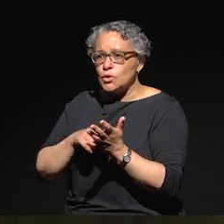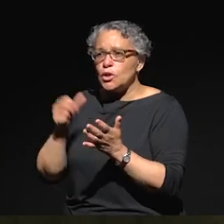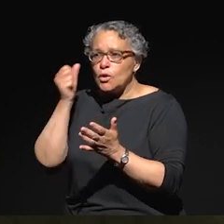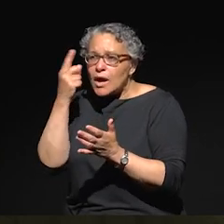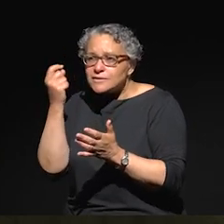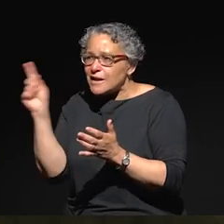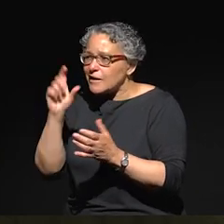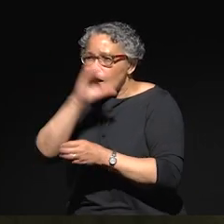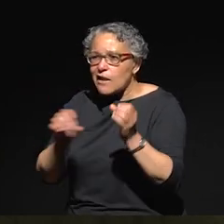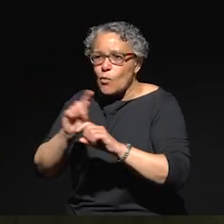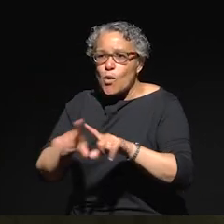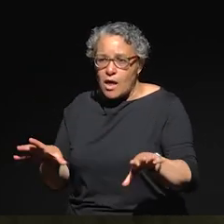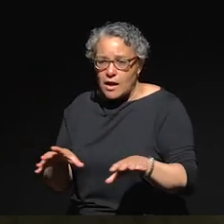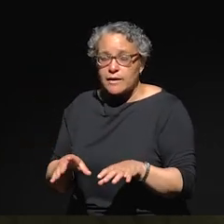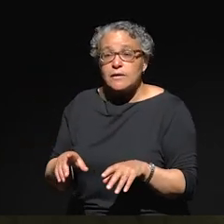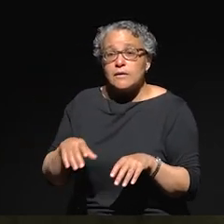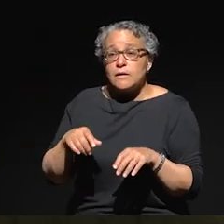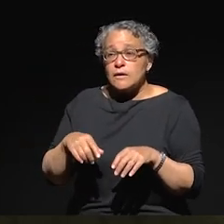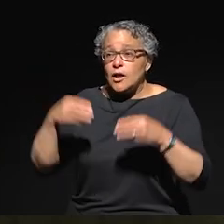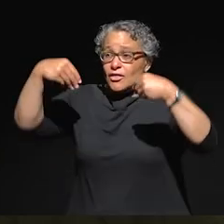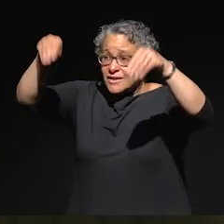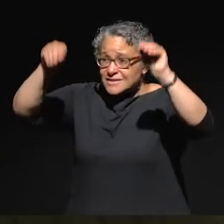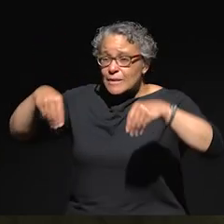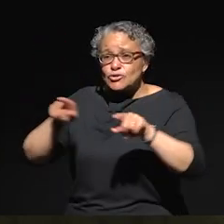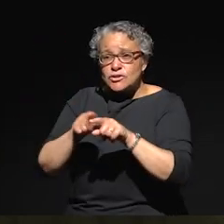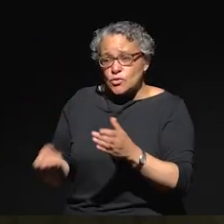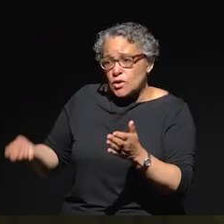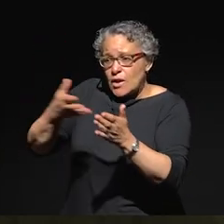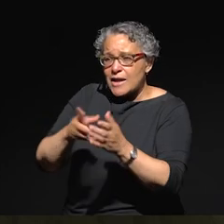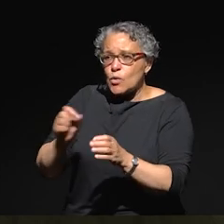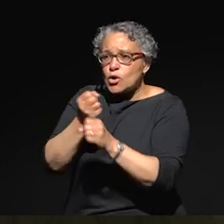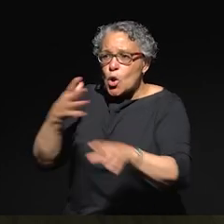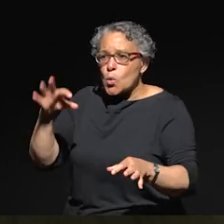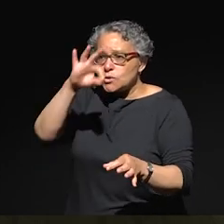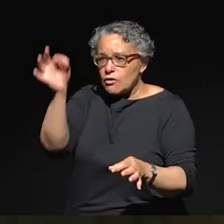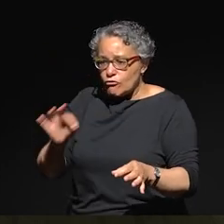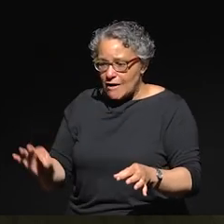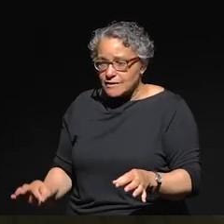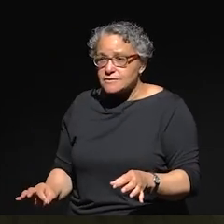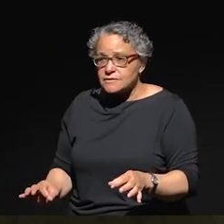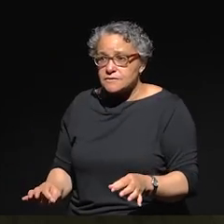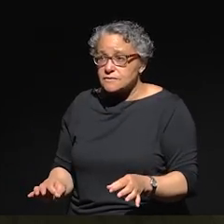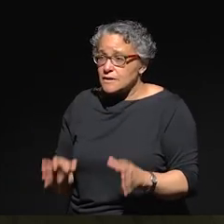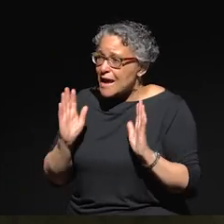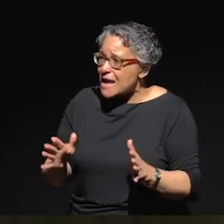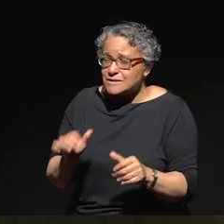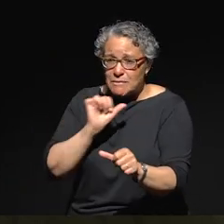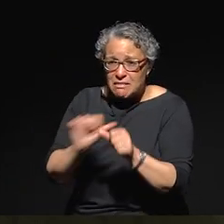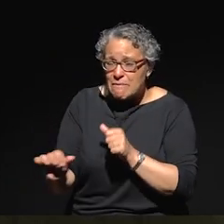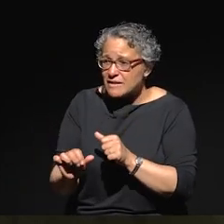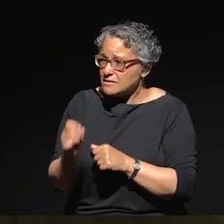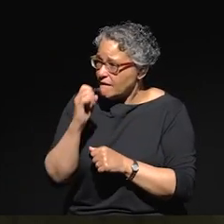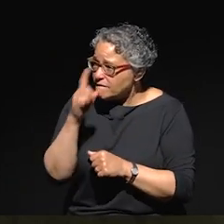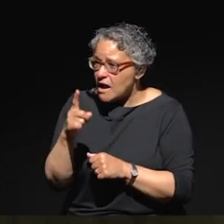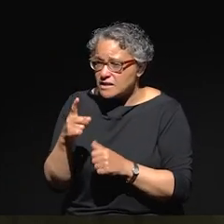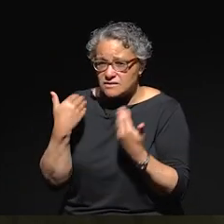What also had to go into these tapestries was an enormous amount of gold thread, because they had to be the best, the finest, like the most